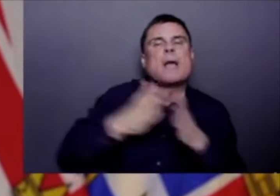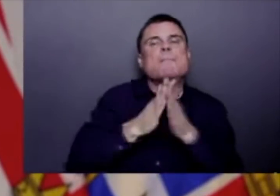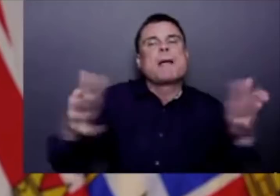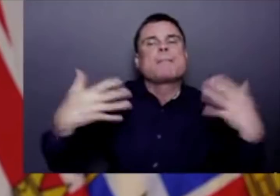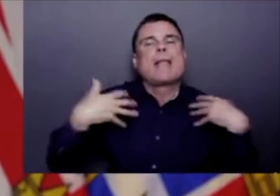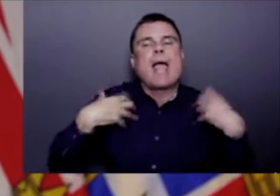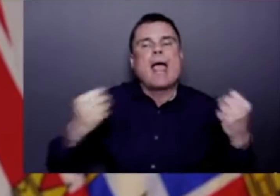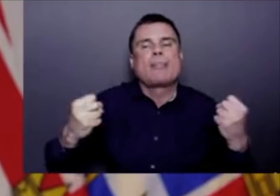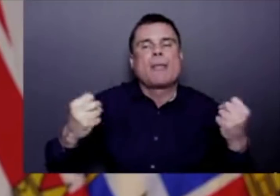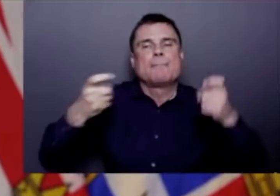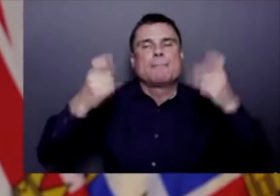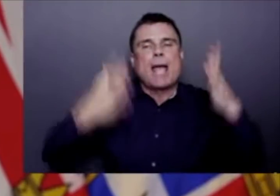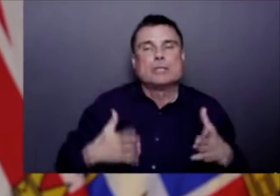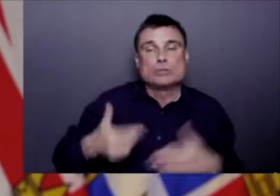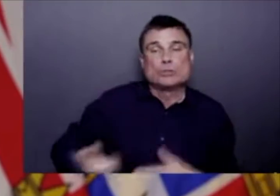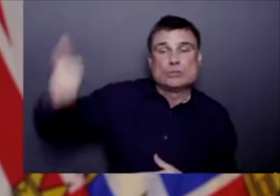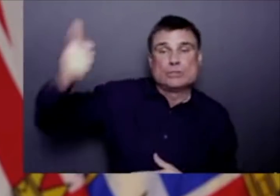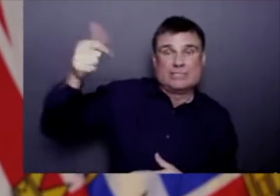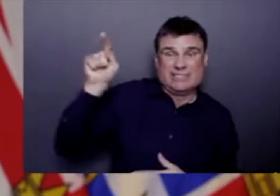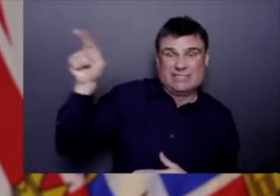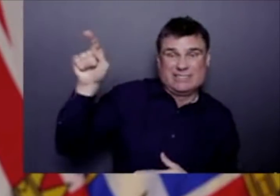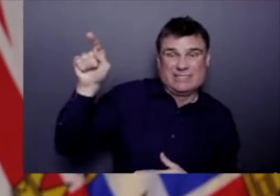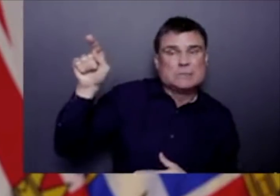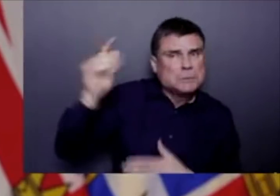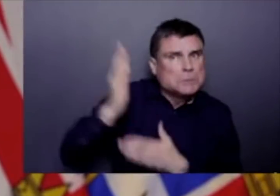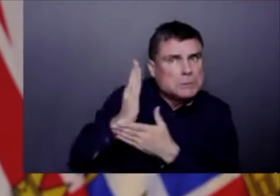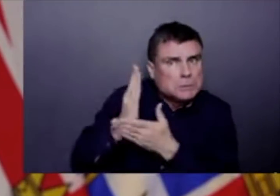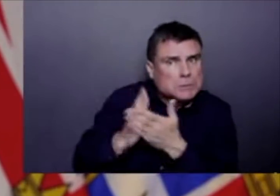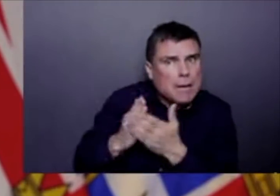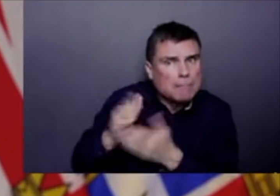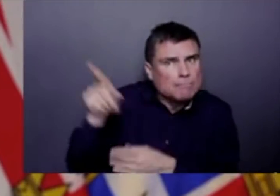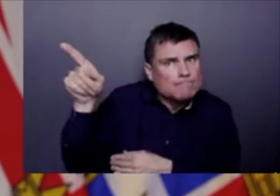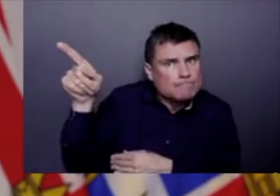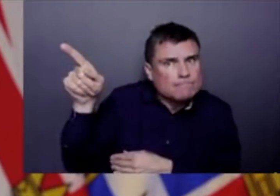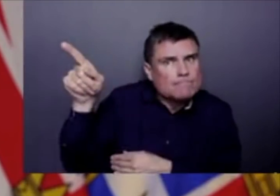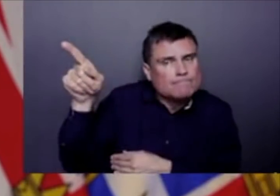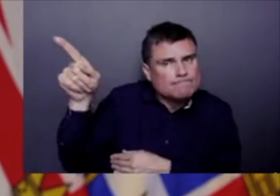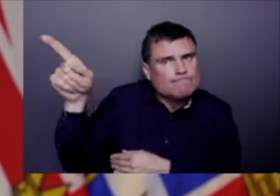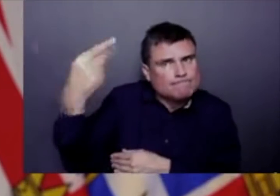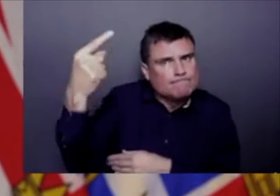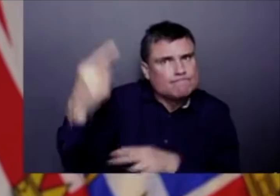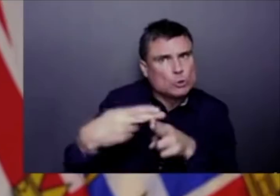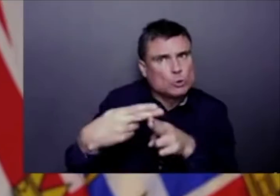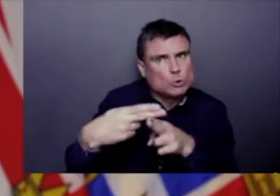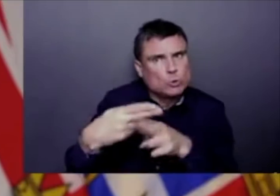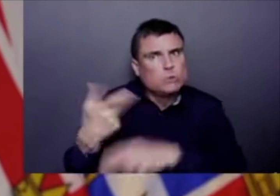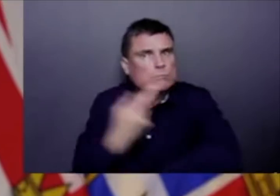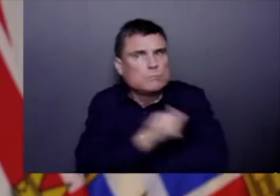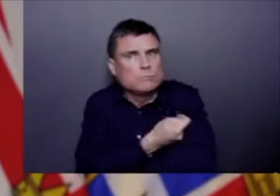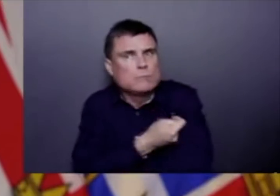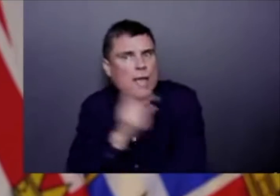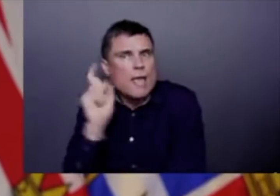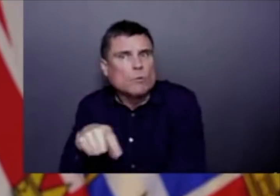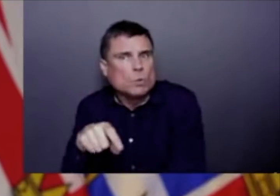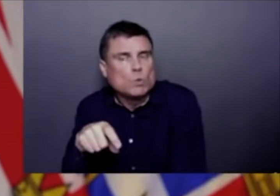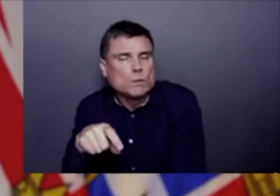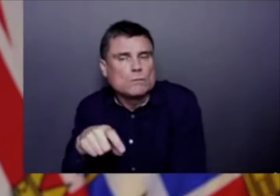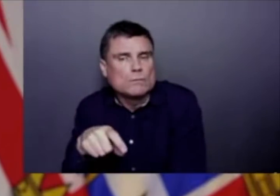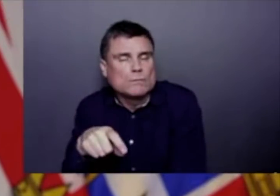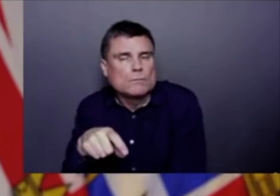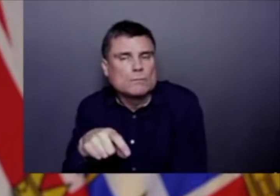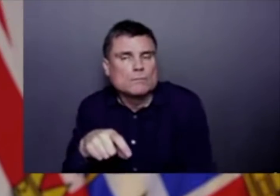we can support people to get this vaccine as quickly and as effectively as possible. And as we move